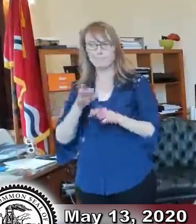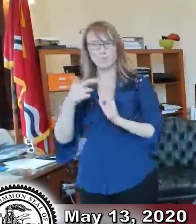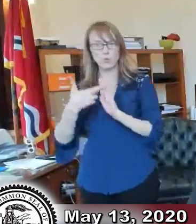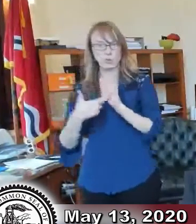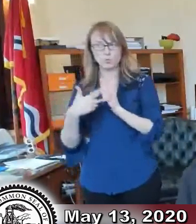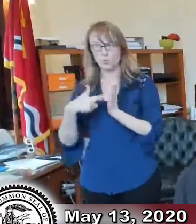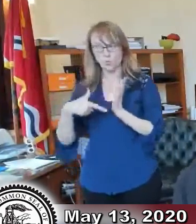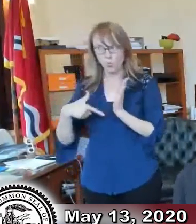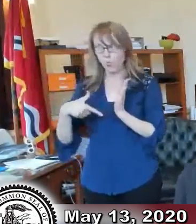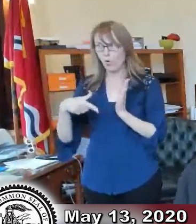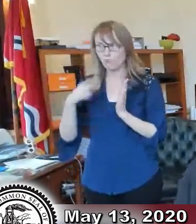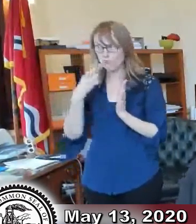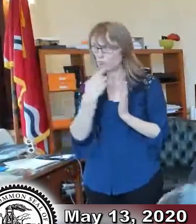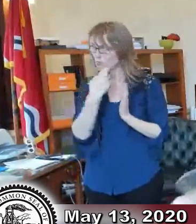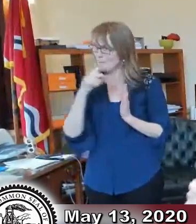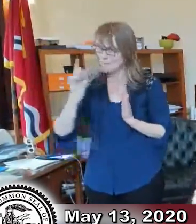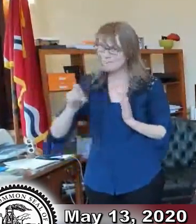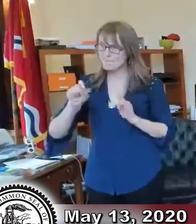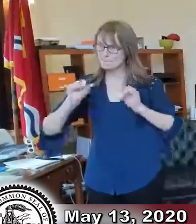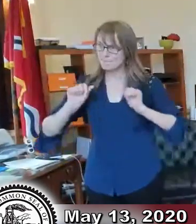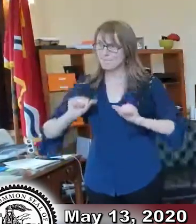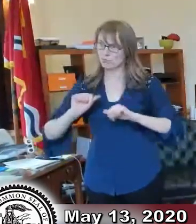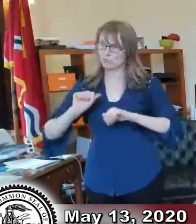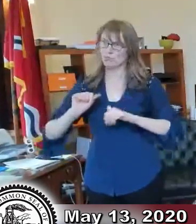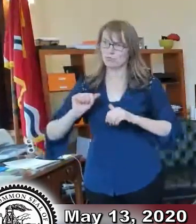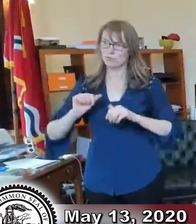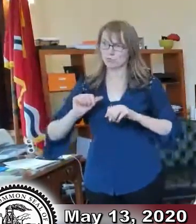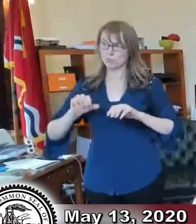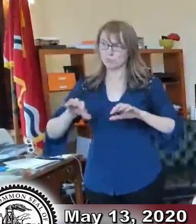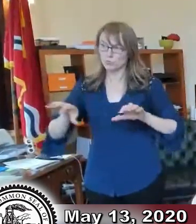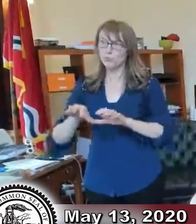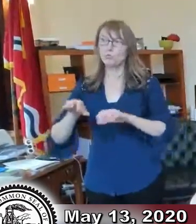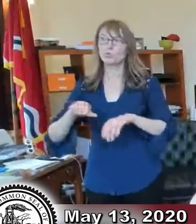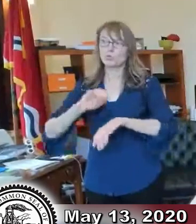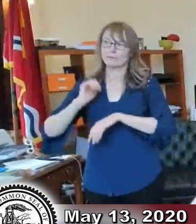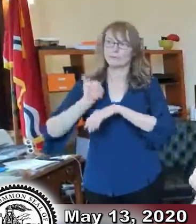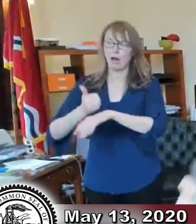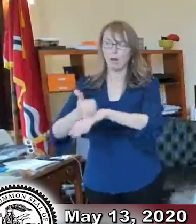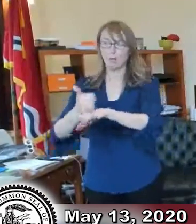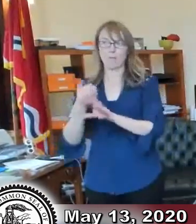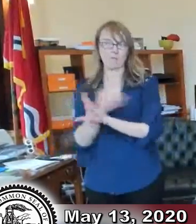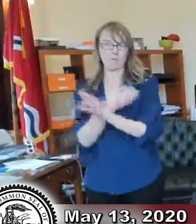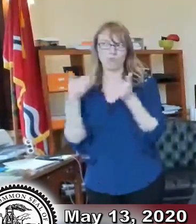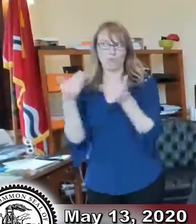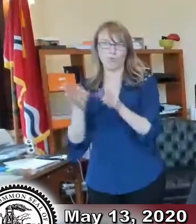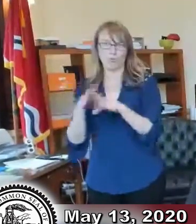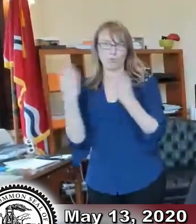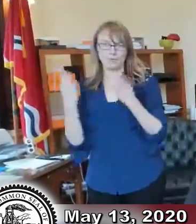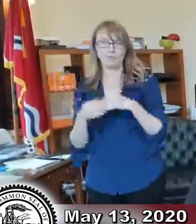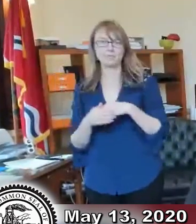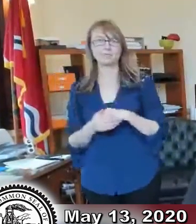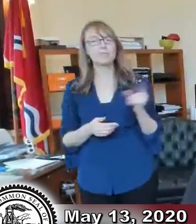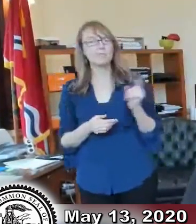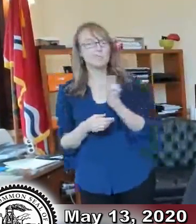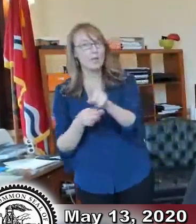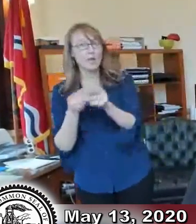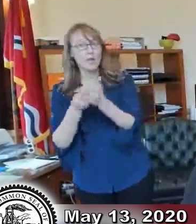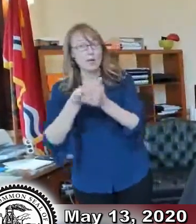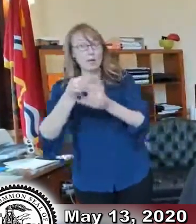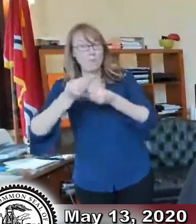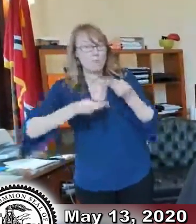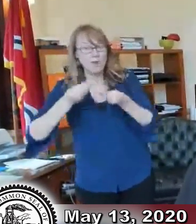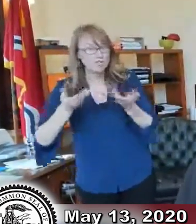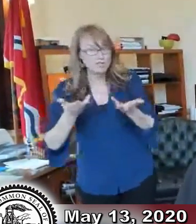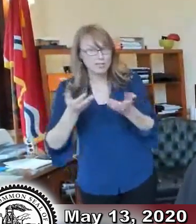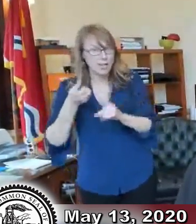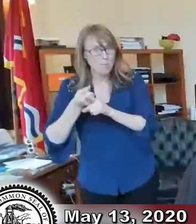question, Mayor, is how bad is the budget and how long will it take us to economically recover? The budget is bad,